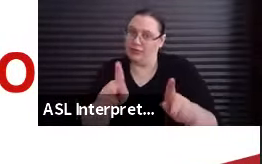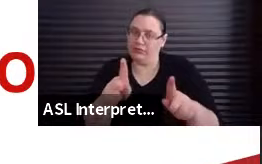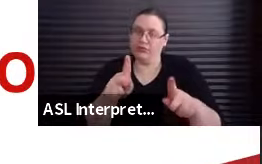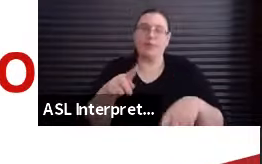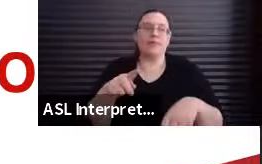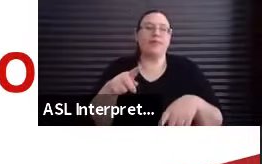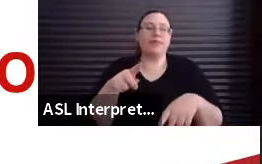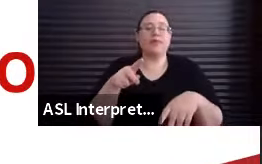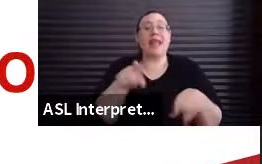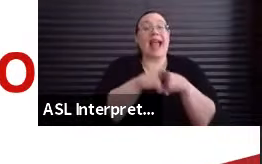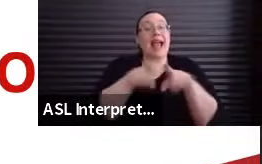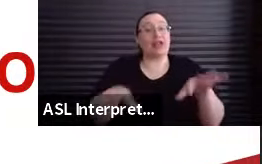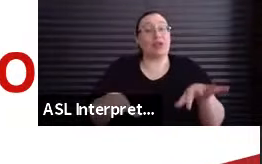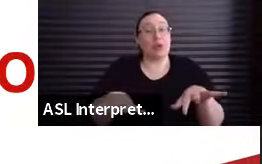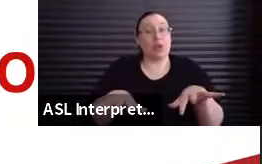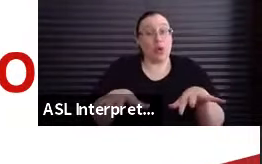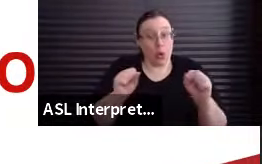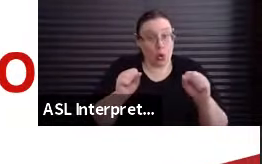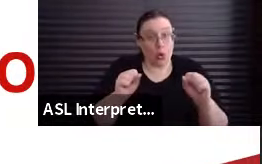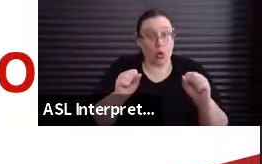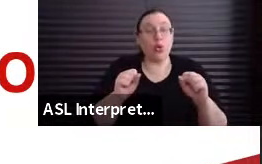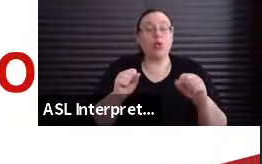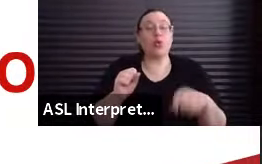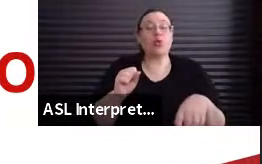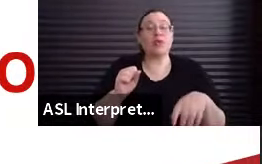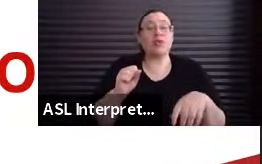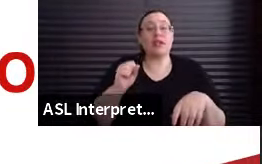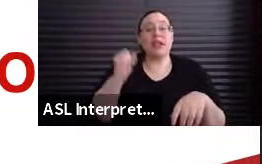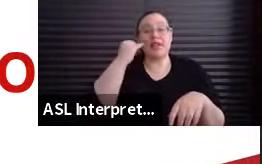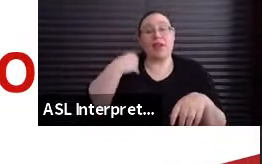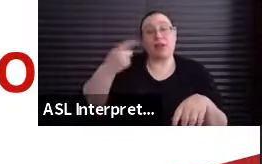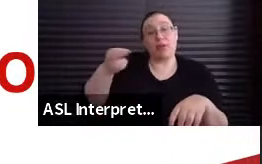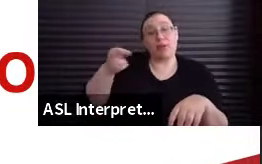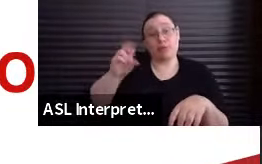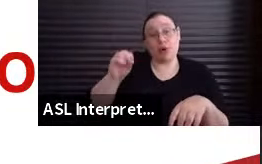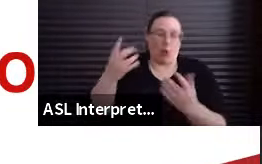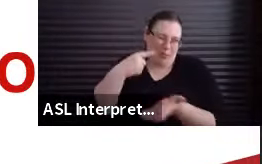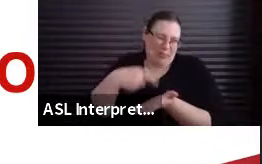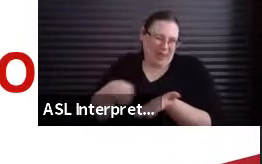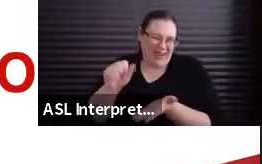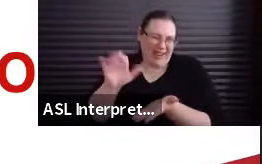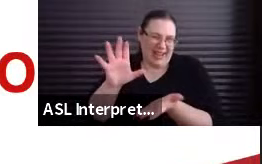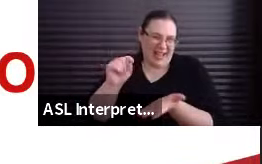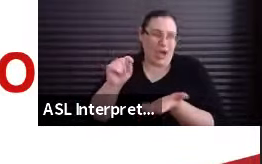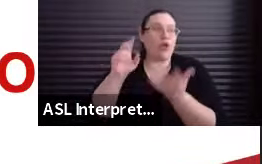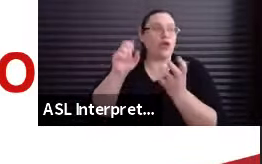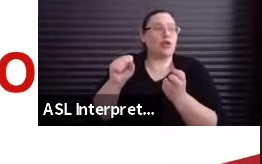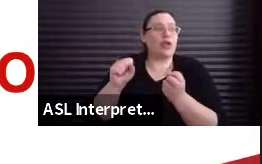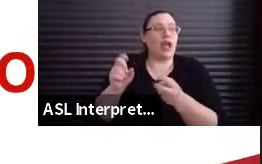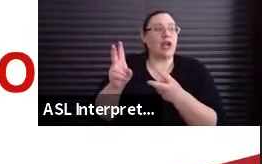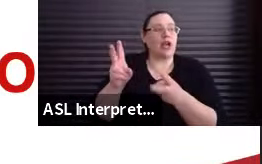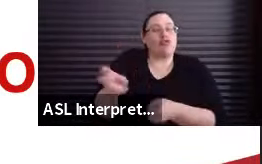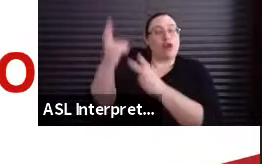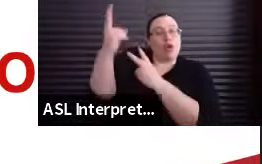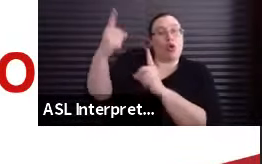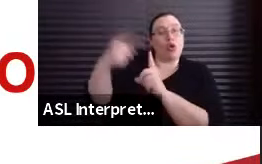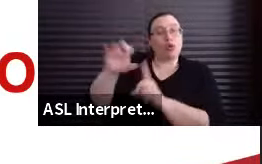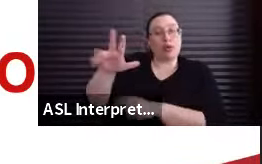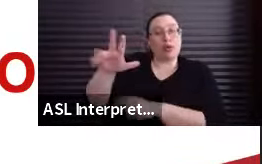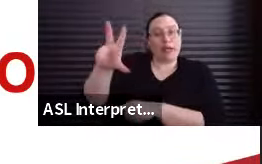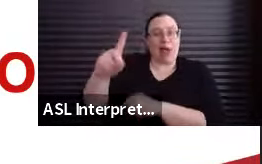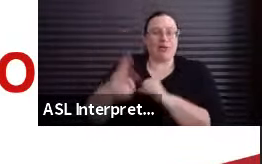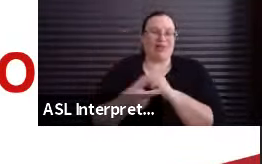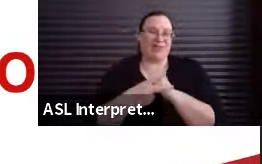as the host, if you're on a pro account or a paid account, you have the option of recording to the cloud, which saves space on